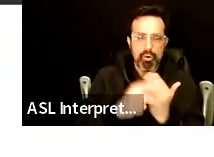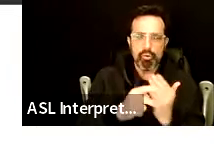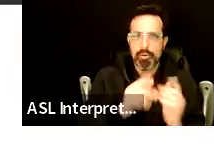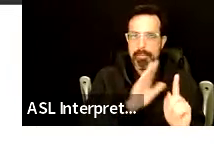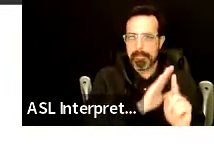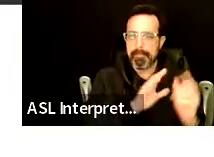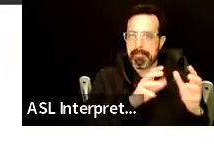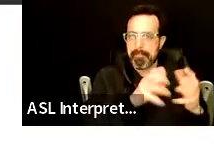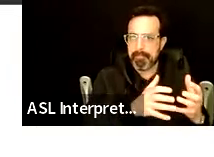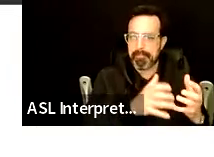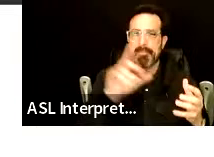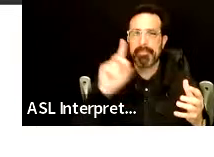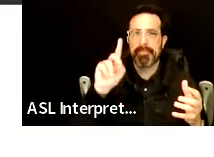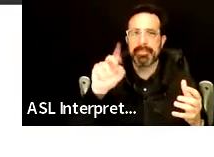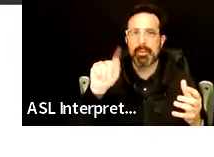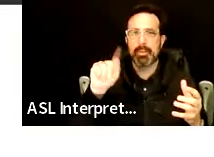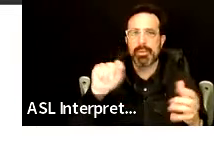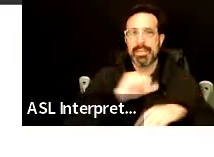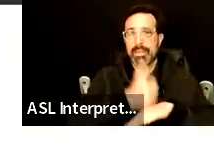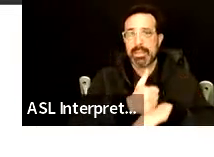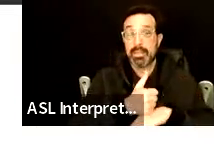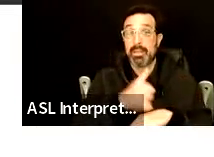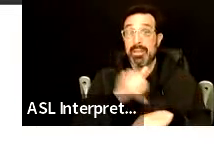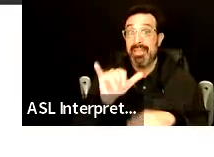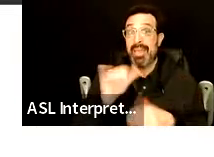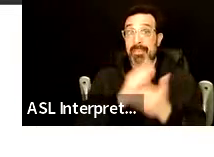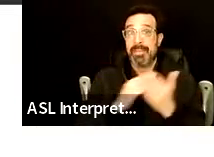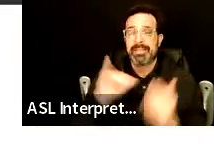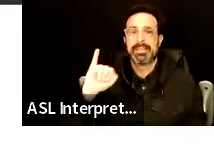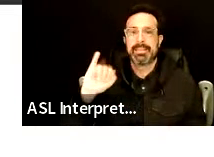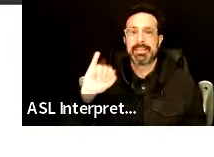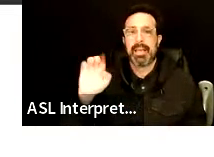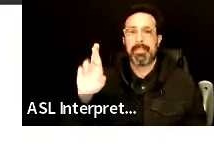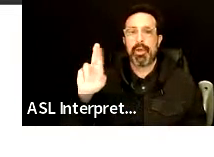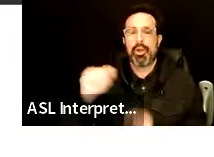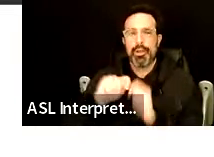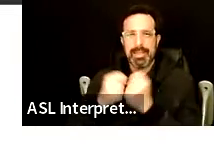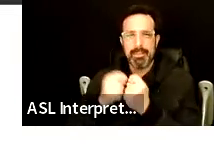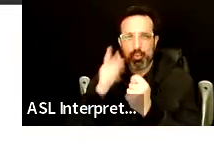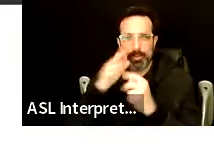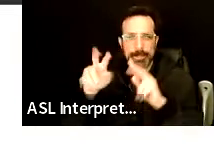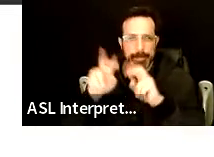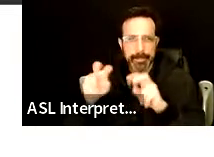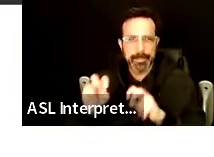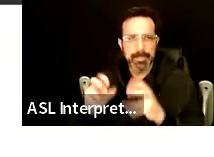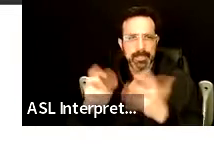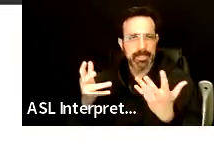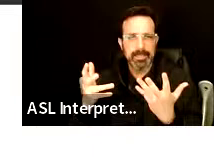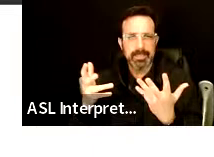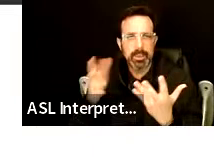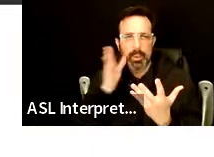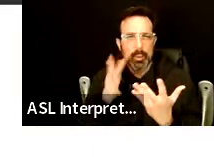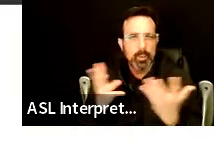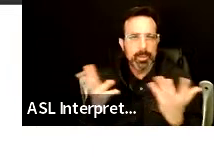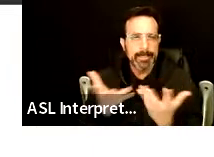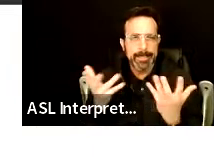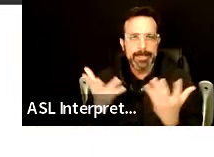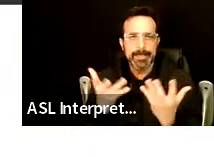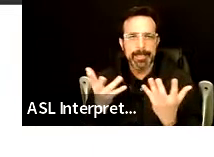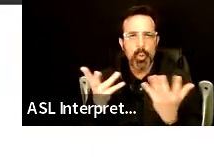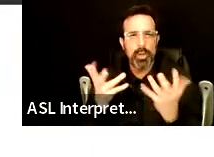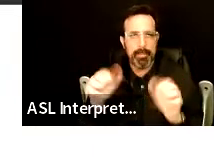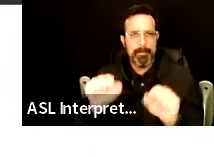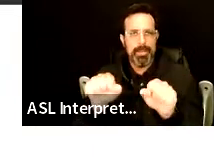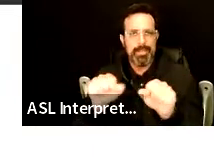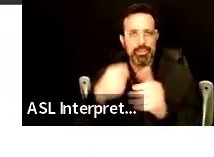the DOTs to implement, that's the piece where the IBR teams then are going to dig into what is that going to take? What are